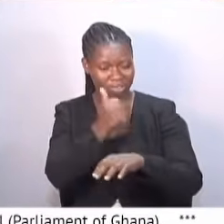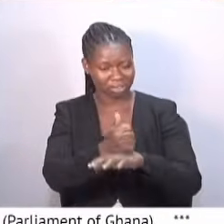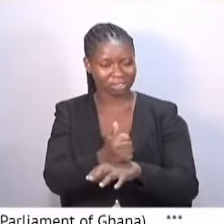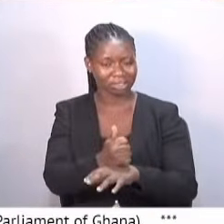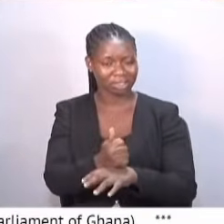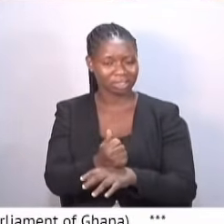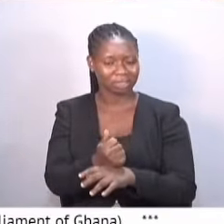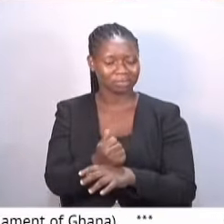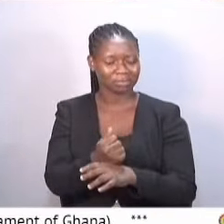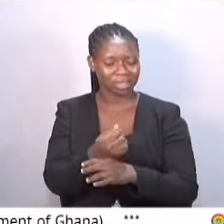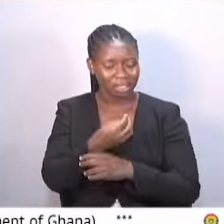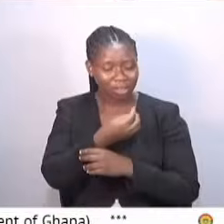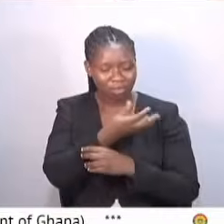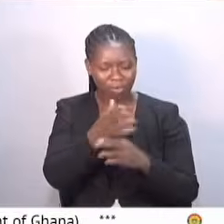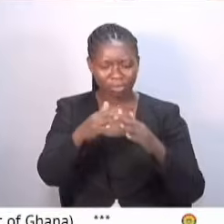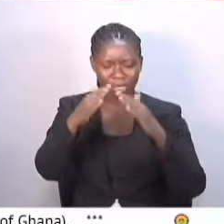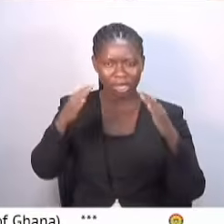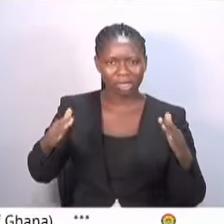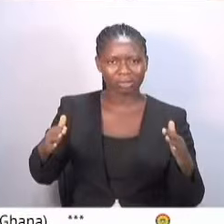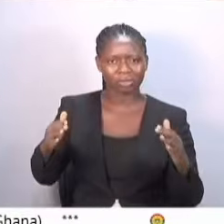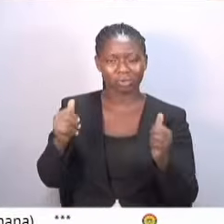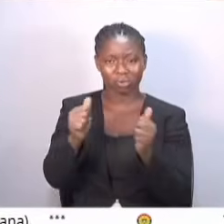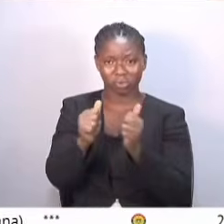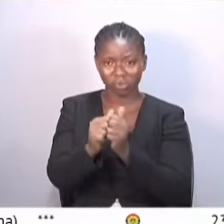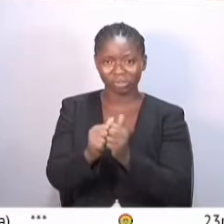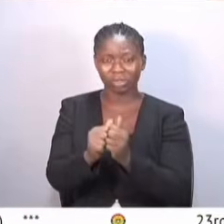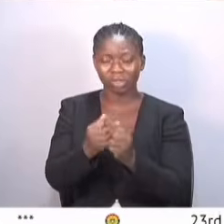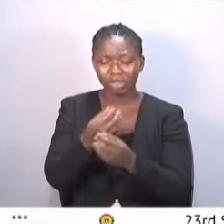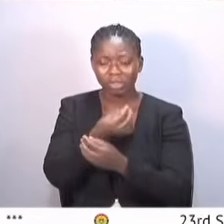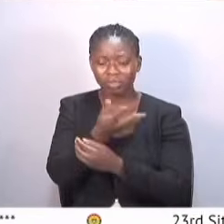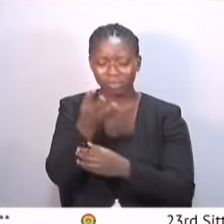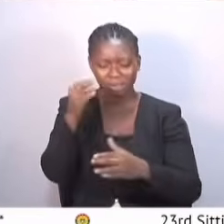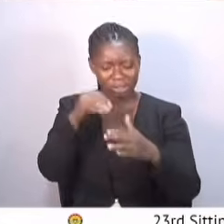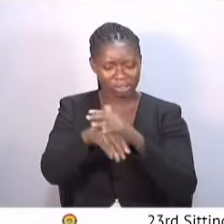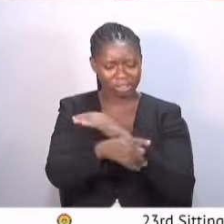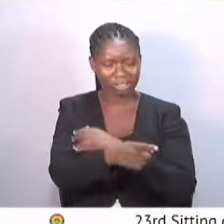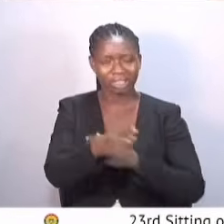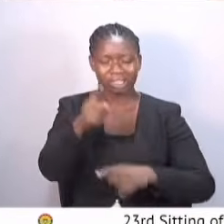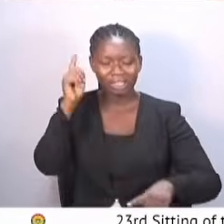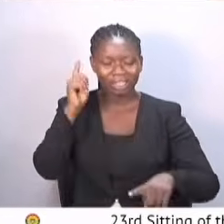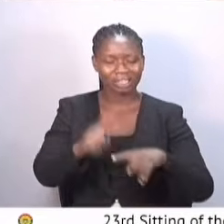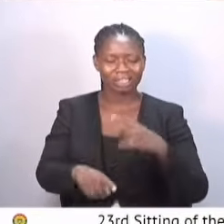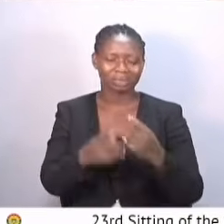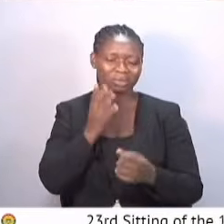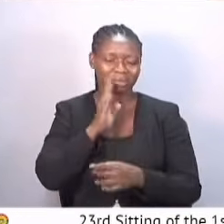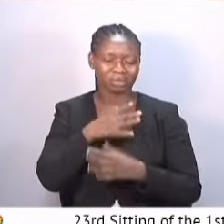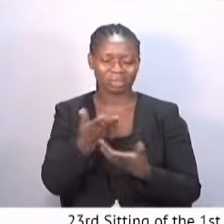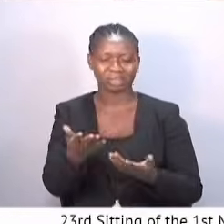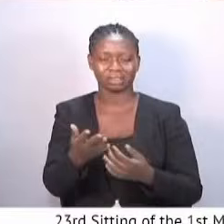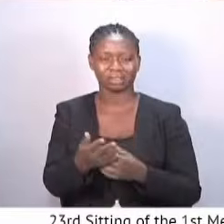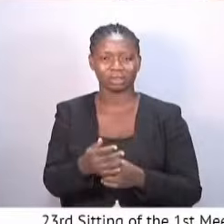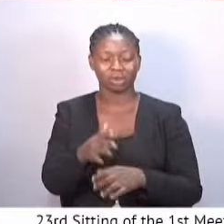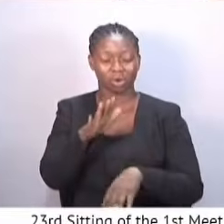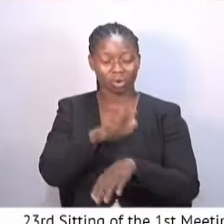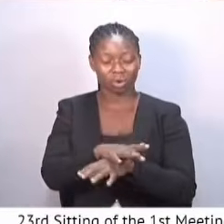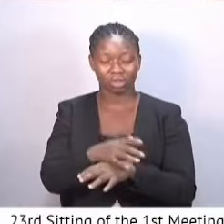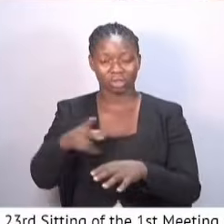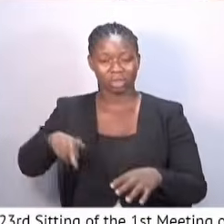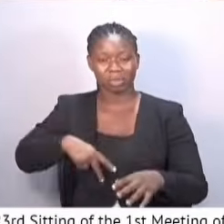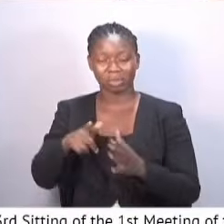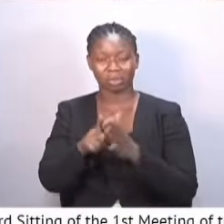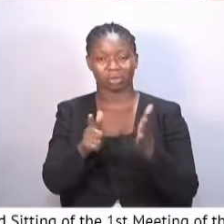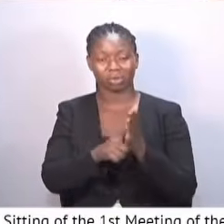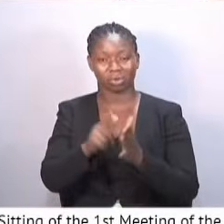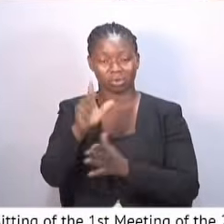should apprise this House what the highlights of this MOU were. It cannot be offensive of Order